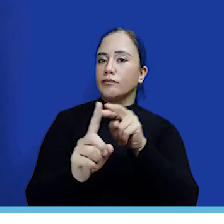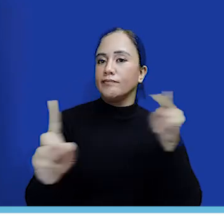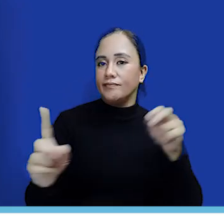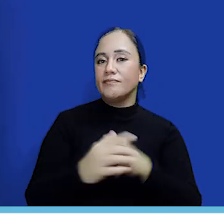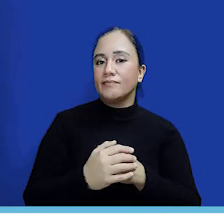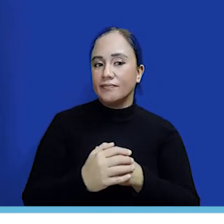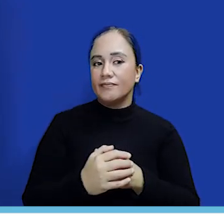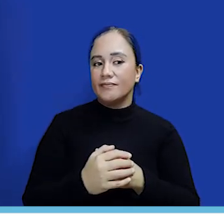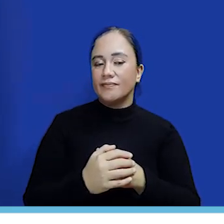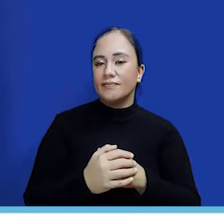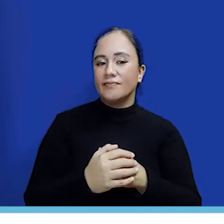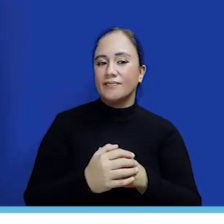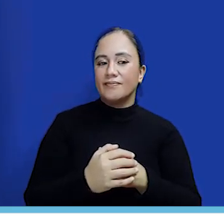perceptions.